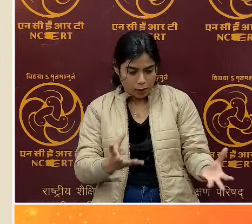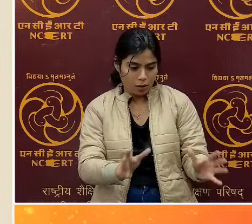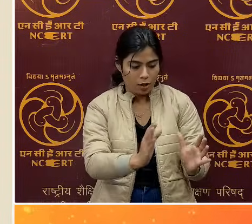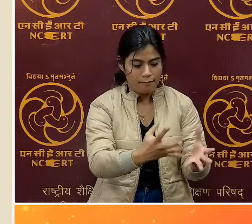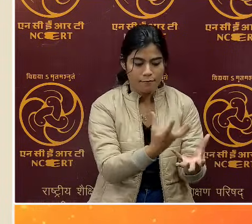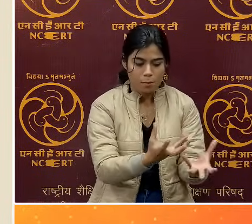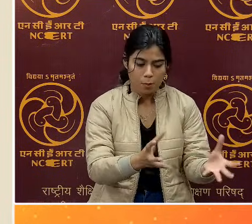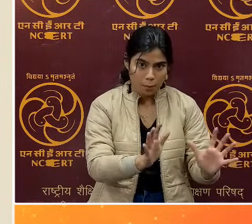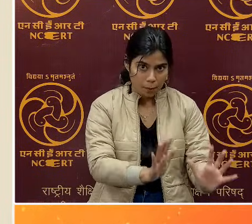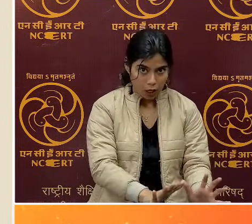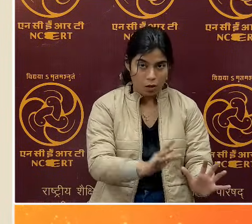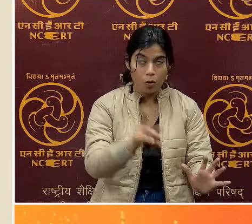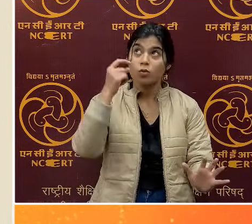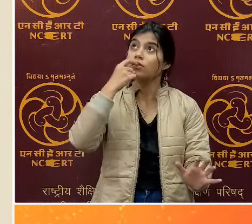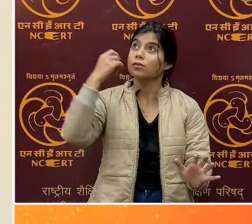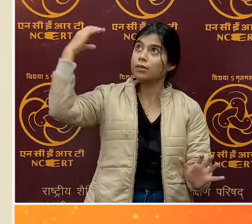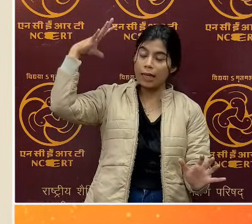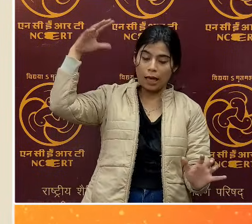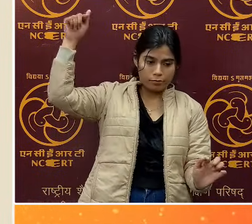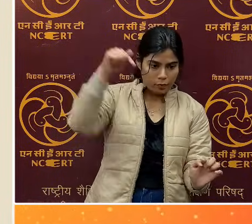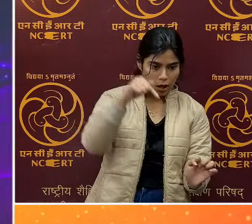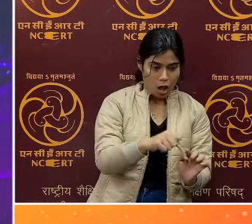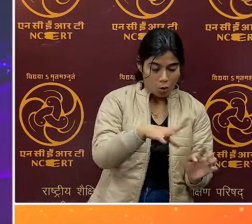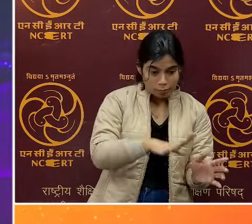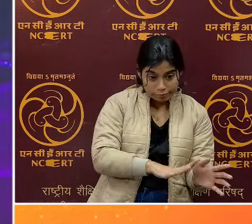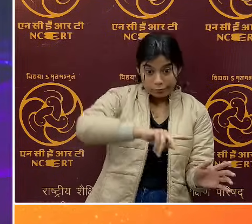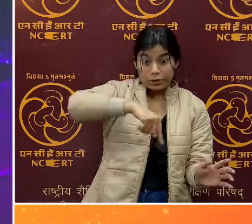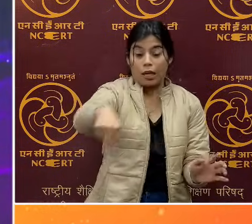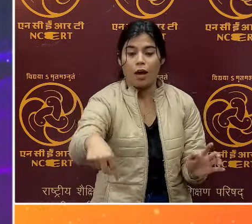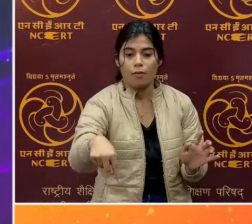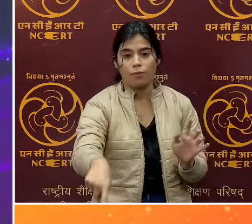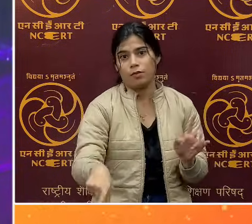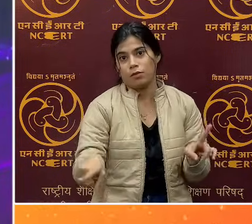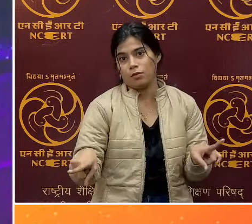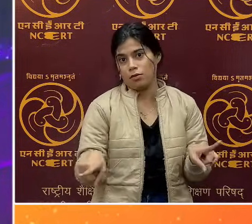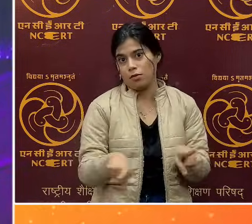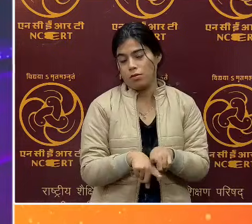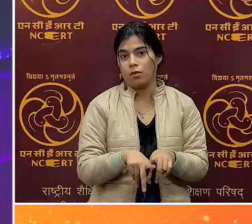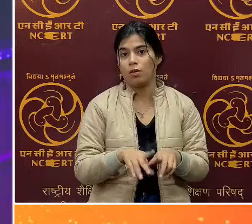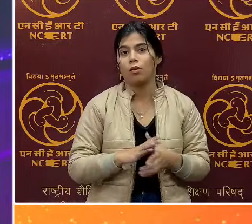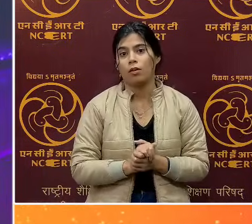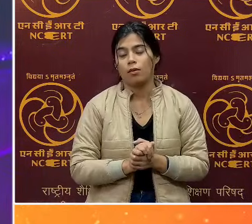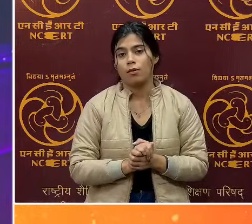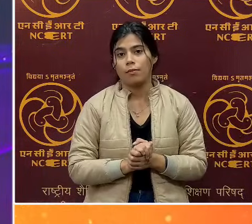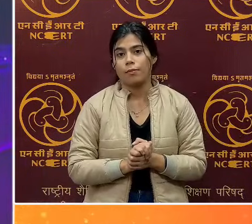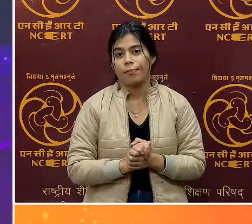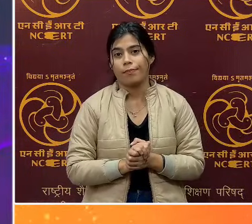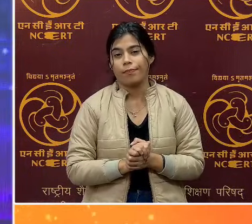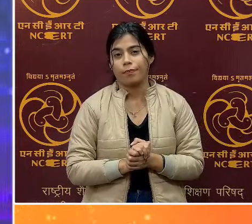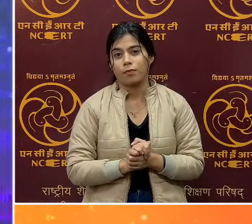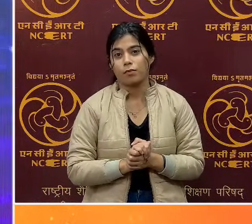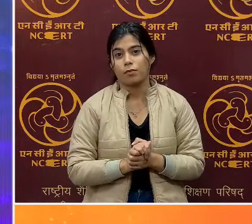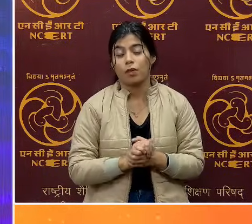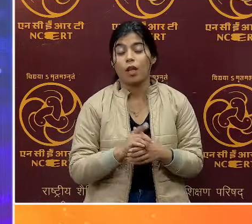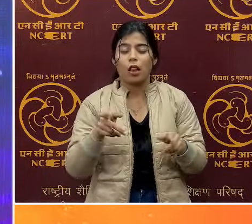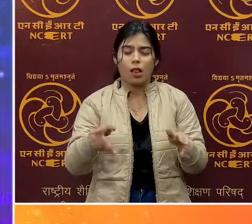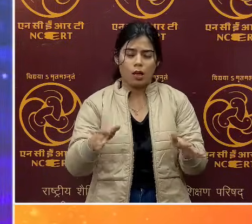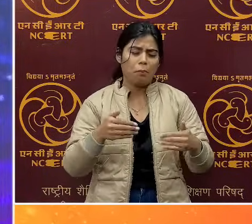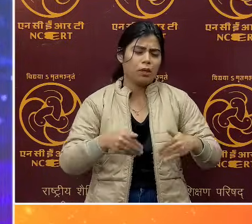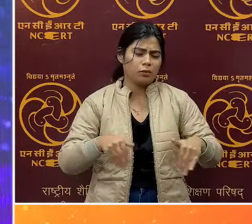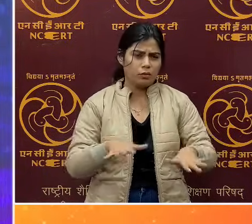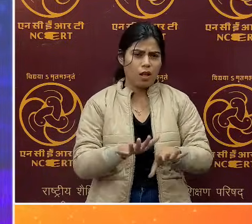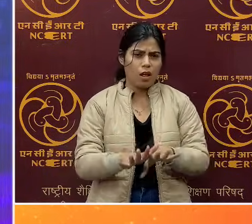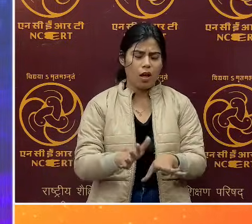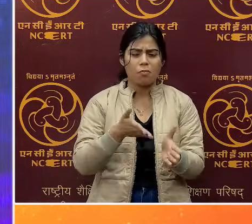is bouncing back. And the image is formed in the Yes, object, image we is can say. formed. There are certain criterias